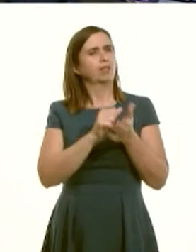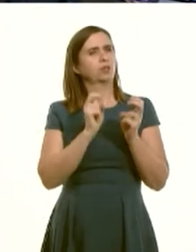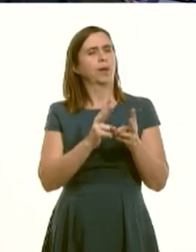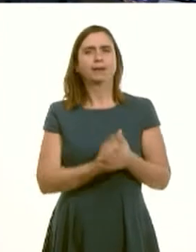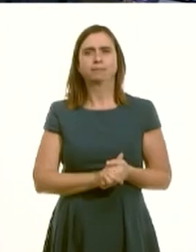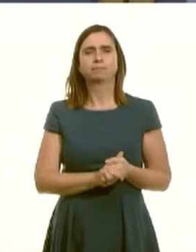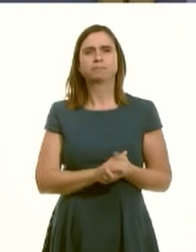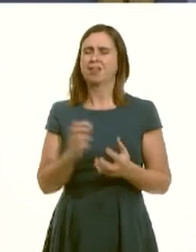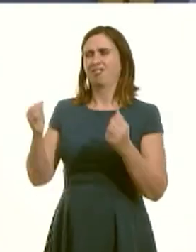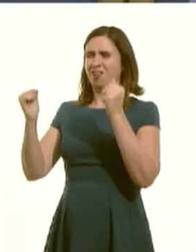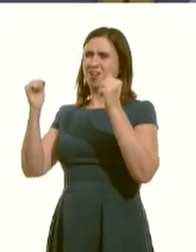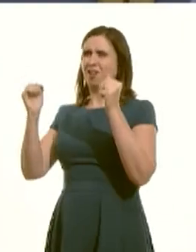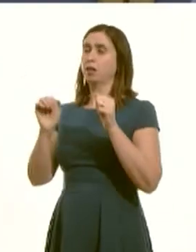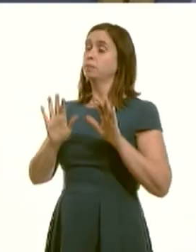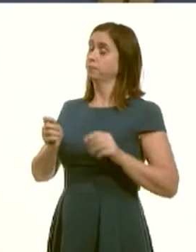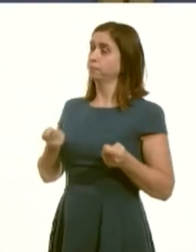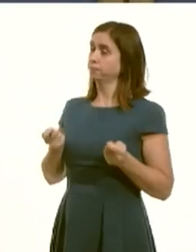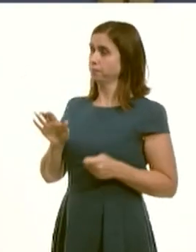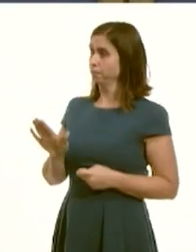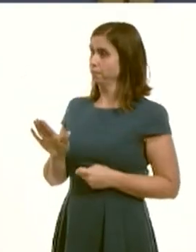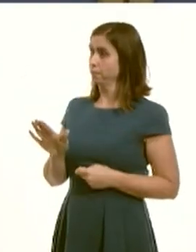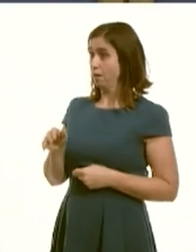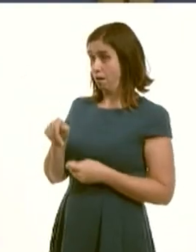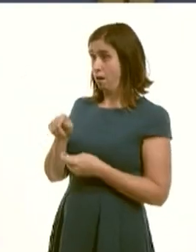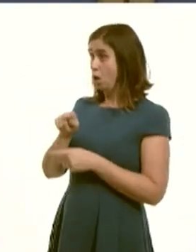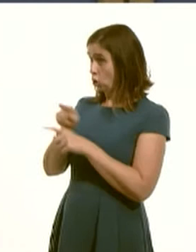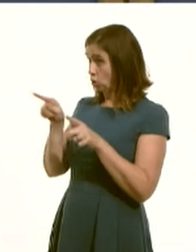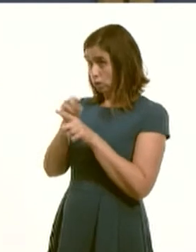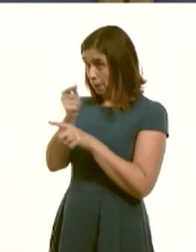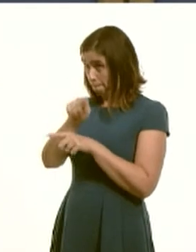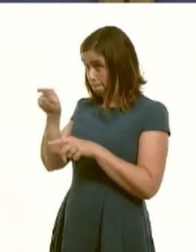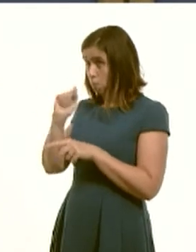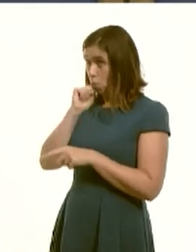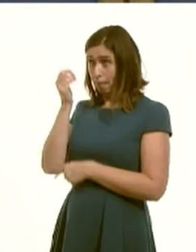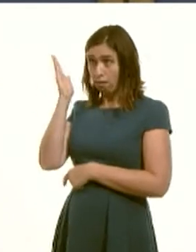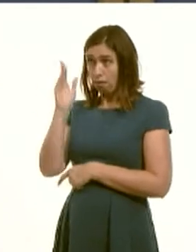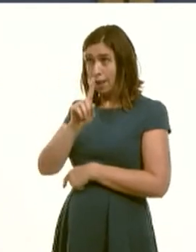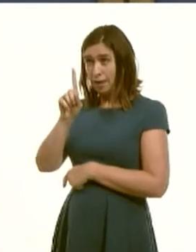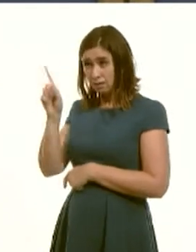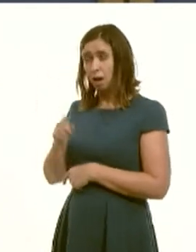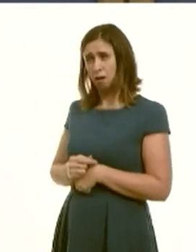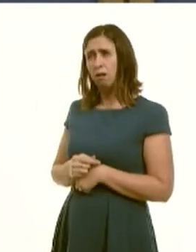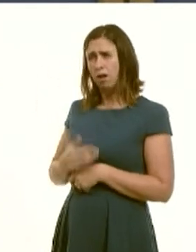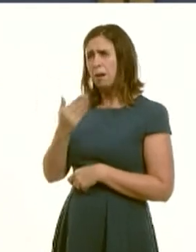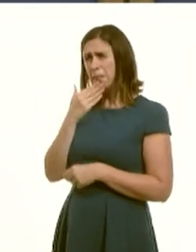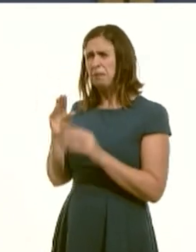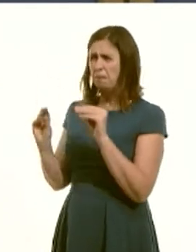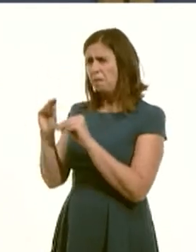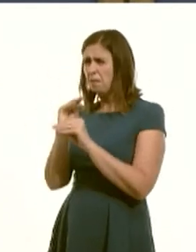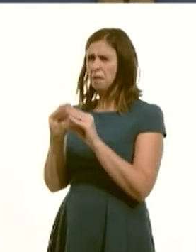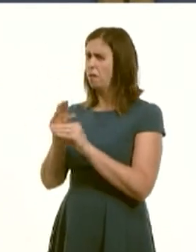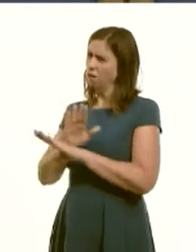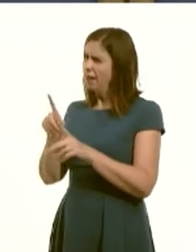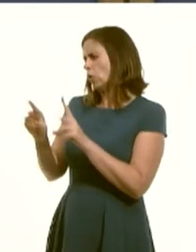Can I just remind members that some people have their names down to speak later on? So if they can not stop muttering, they